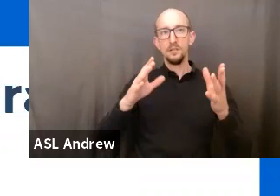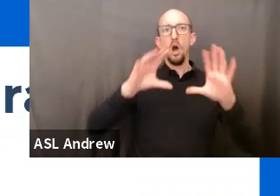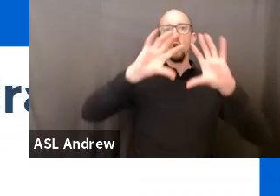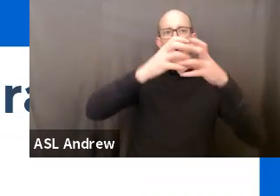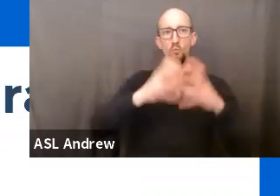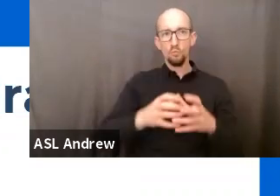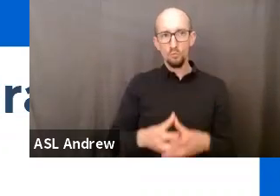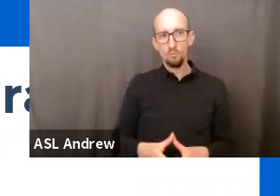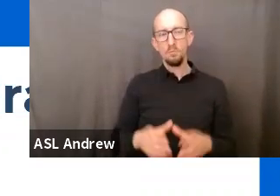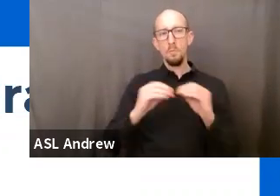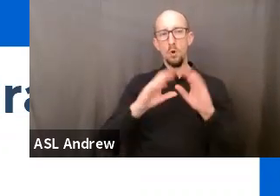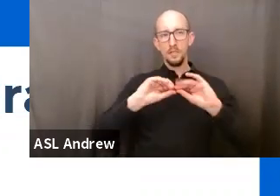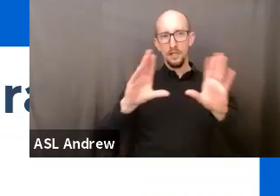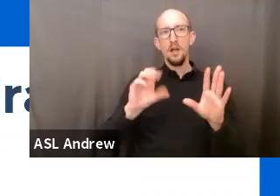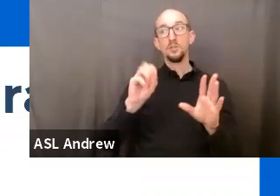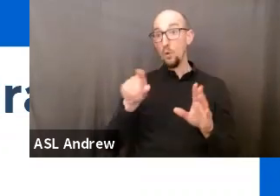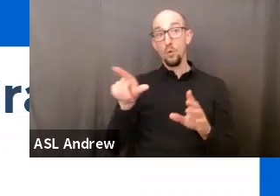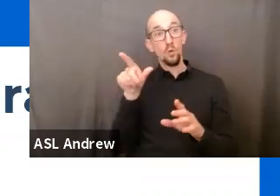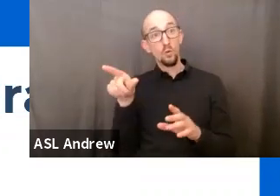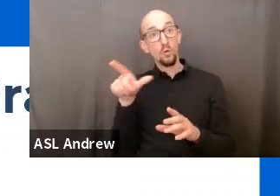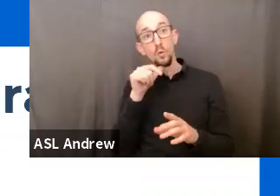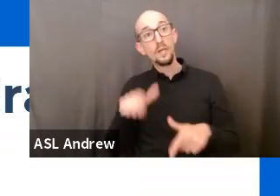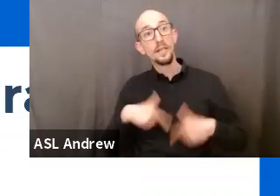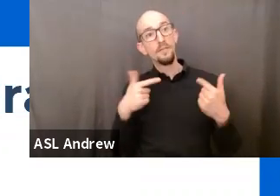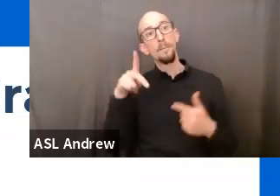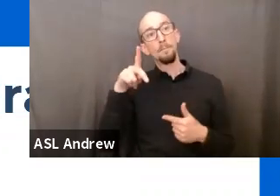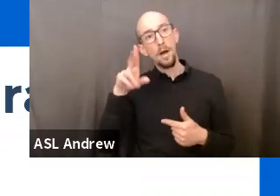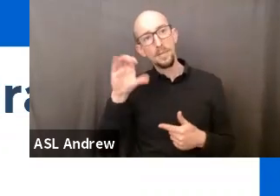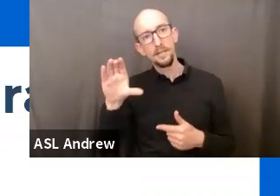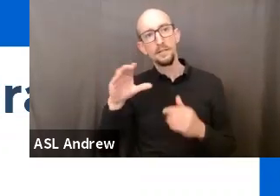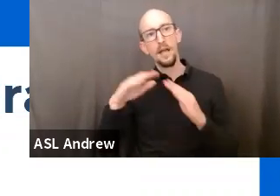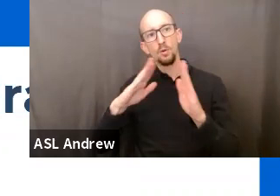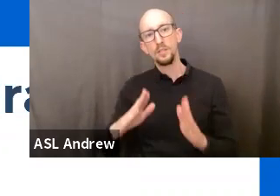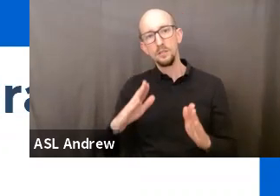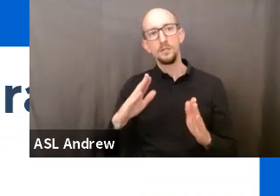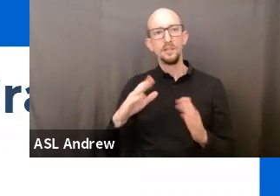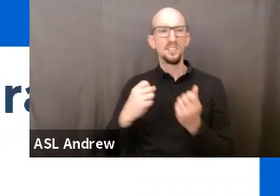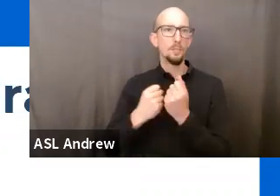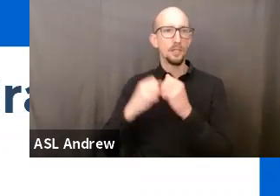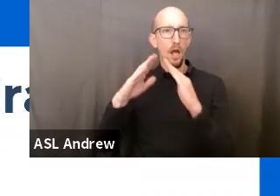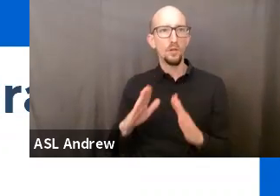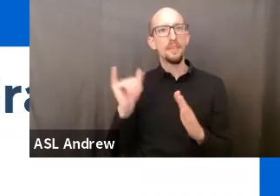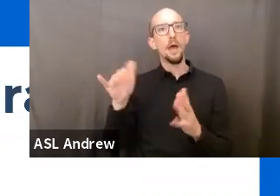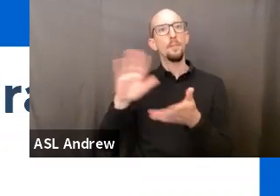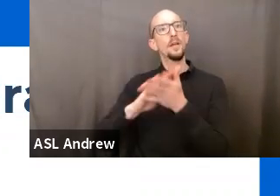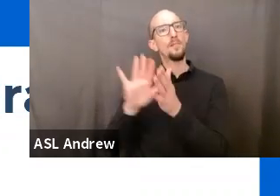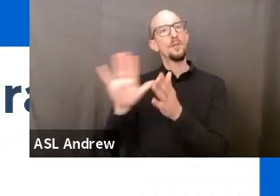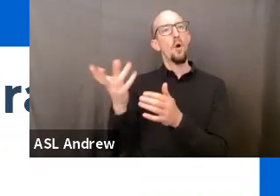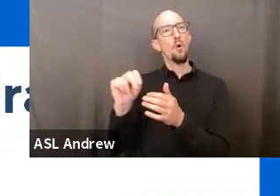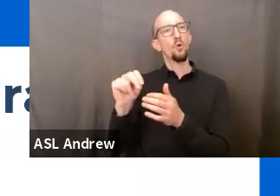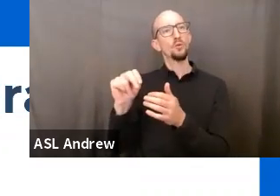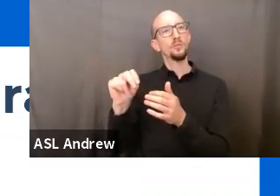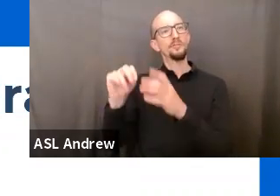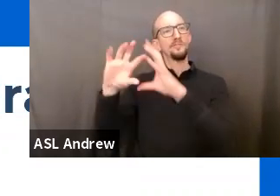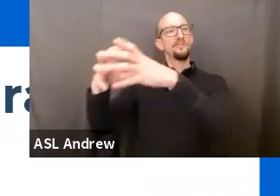housing students into its own tier anyways, regardless of the census tract. I don't know if that